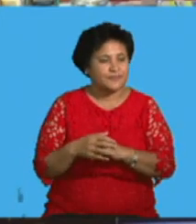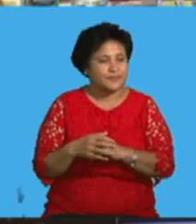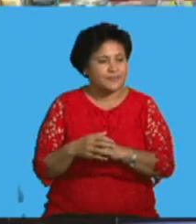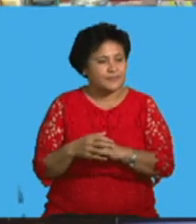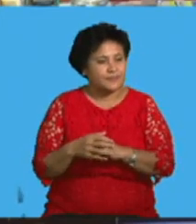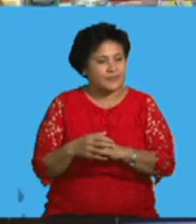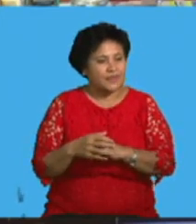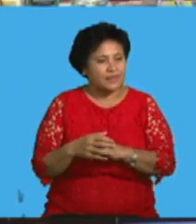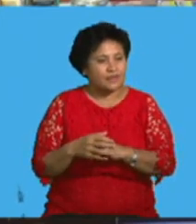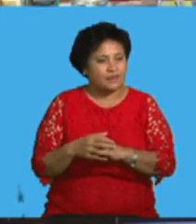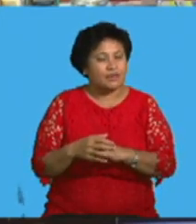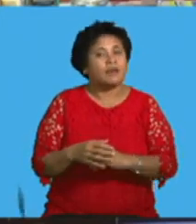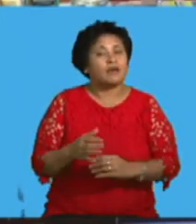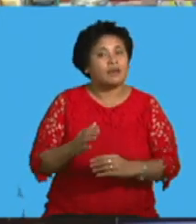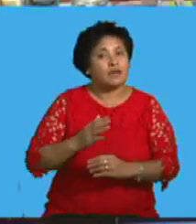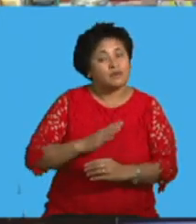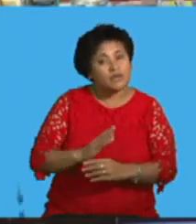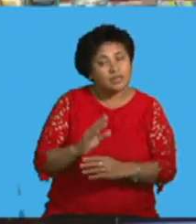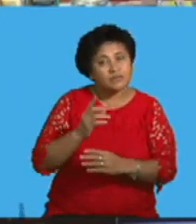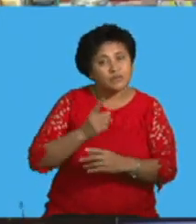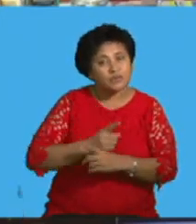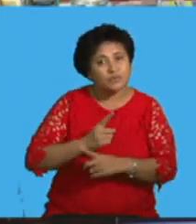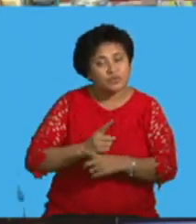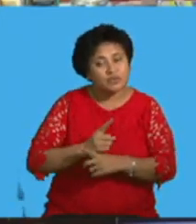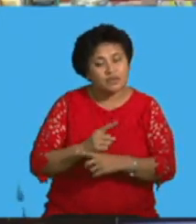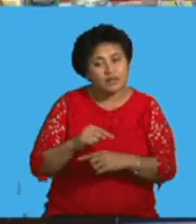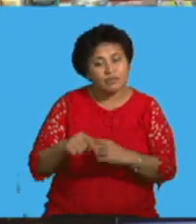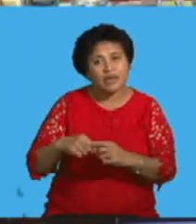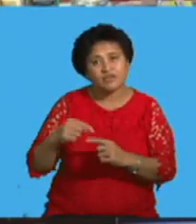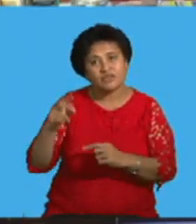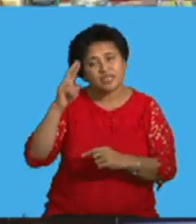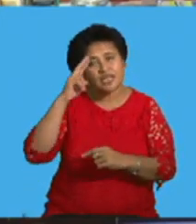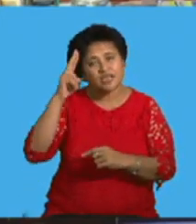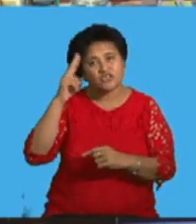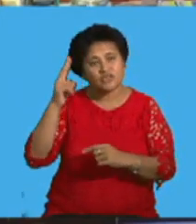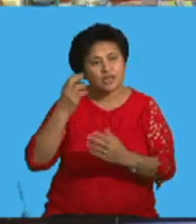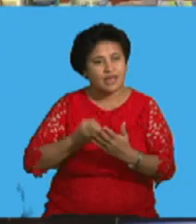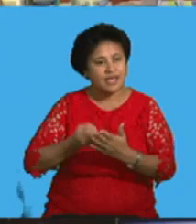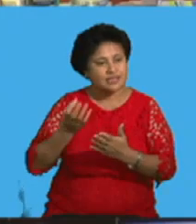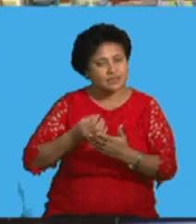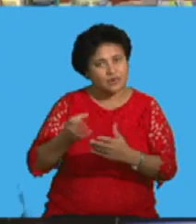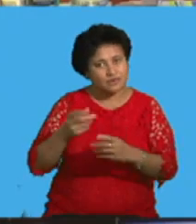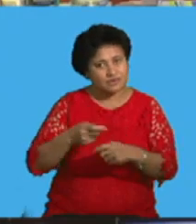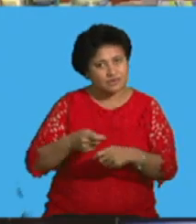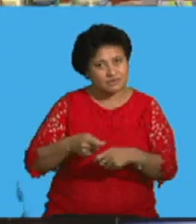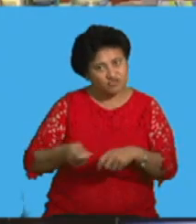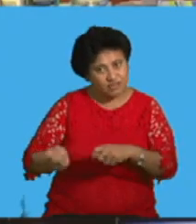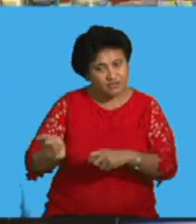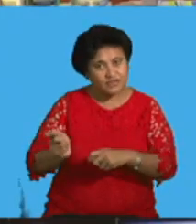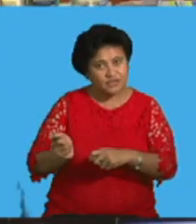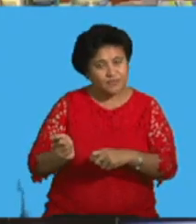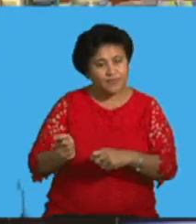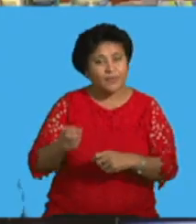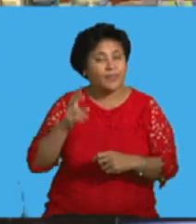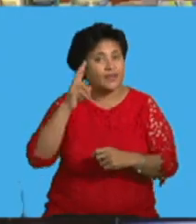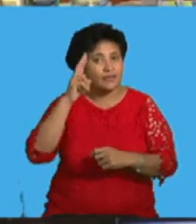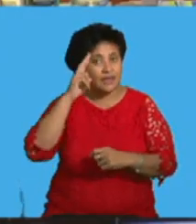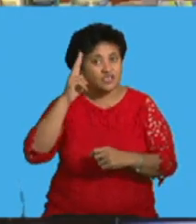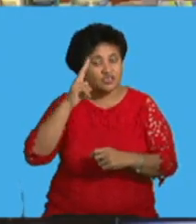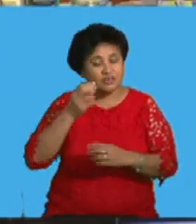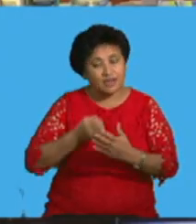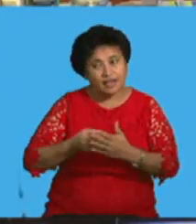Honorable Speaker, let me speak about the National Export Strategy. The National Export